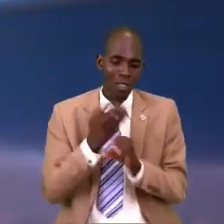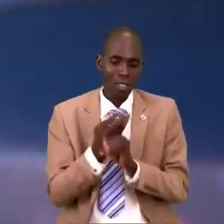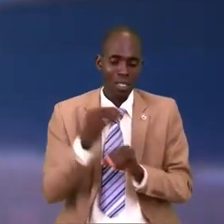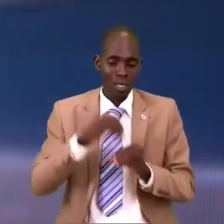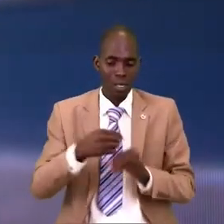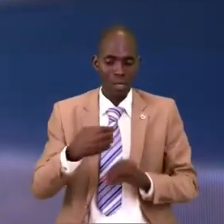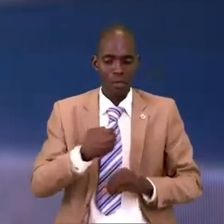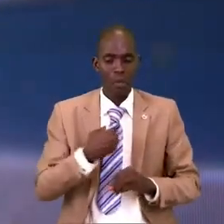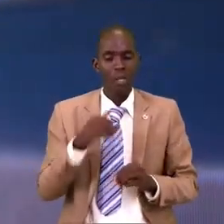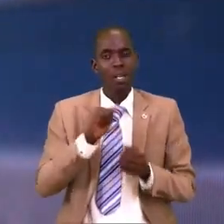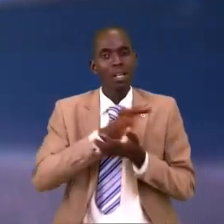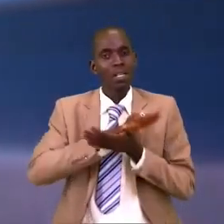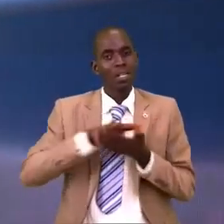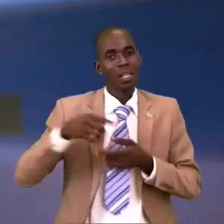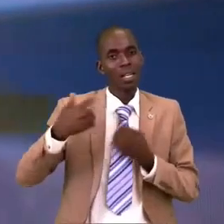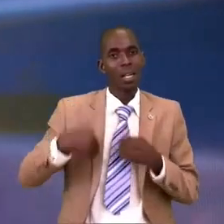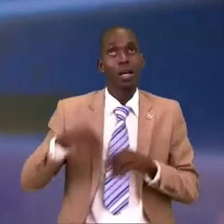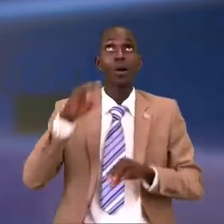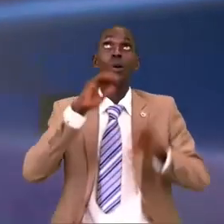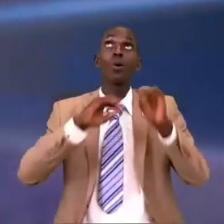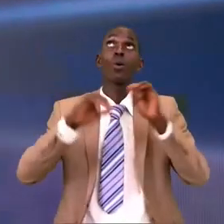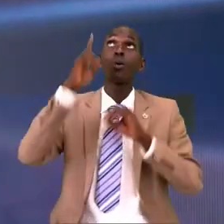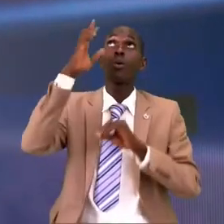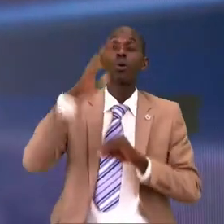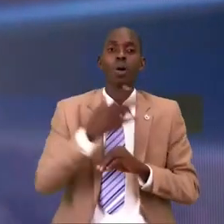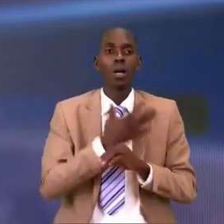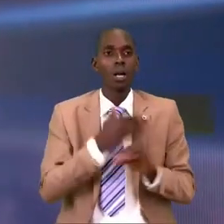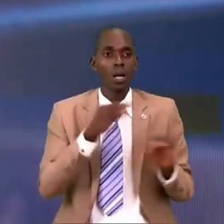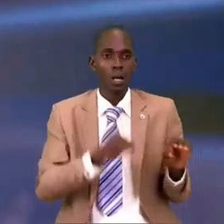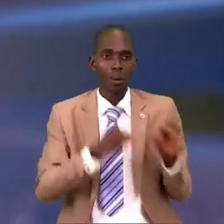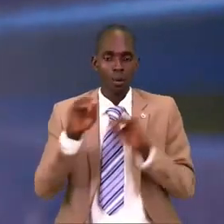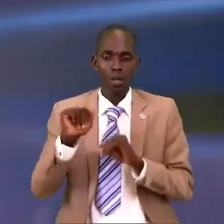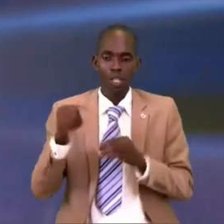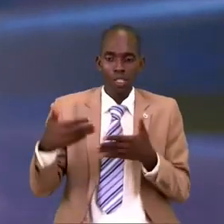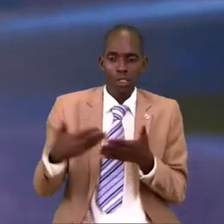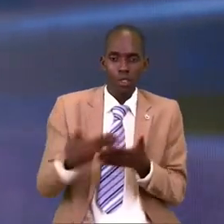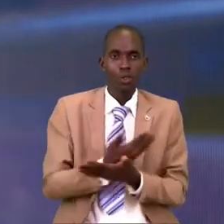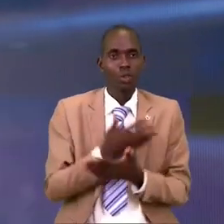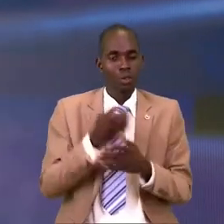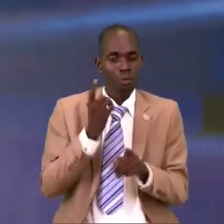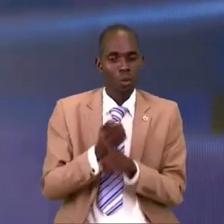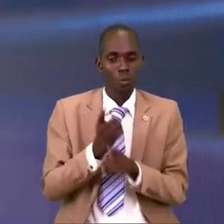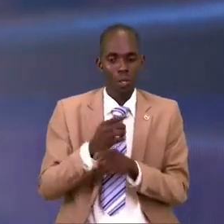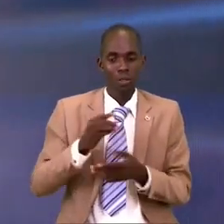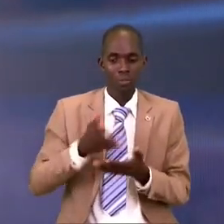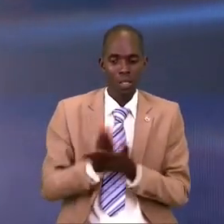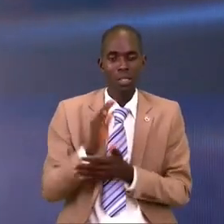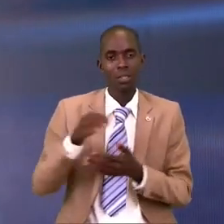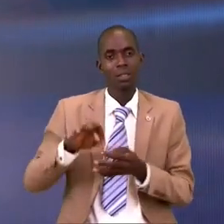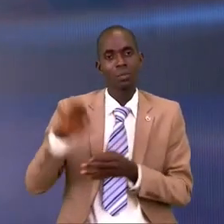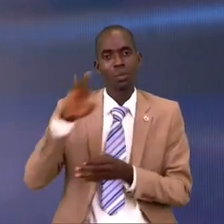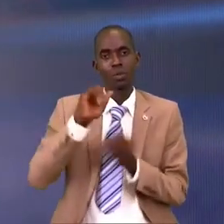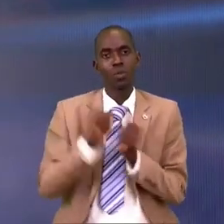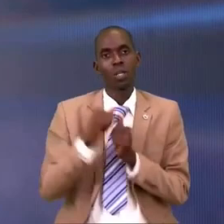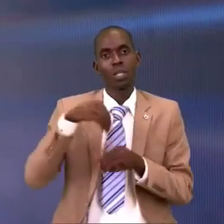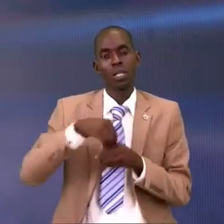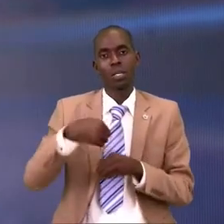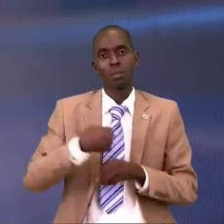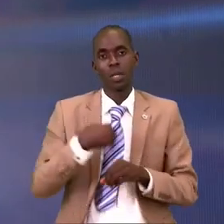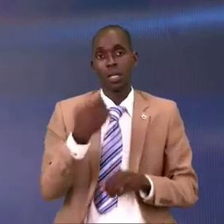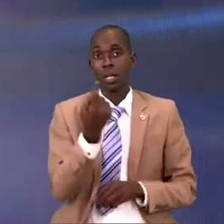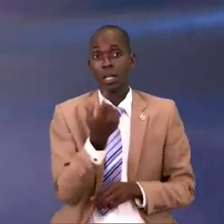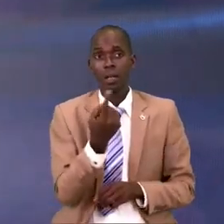verse 11, he said, cast me not away from thy presence, and take not thy